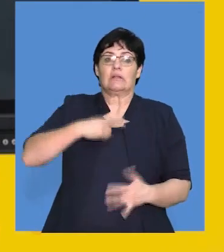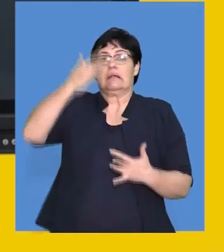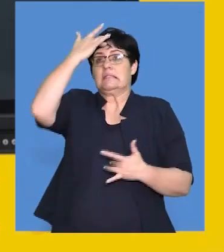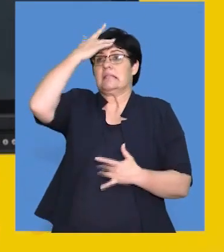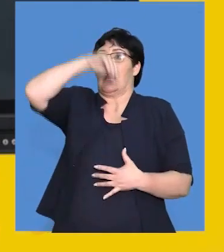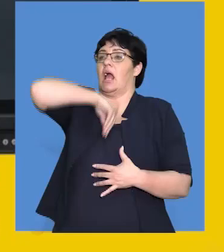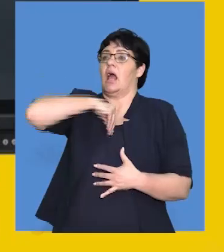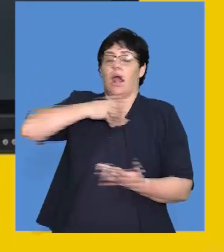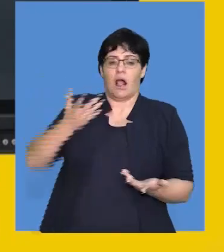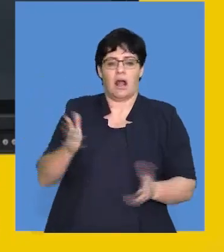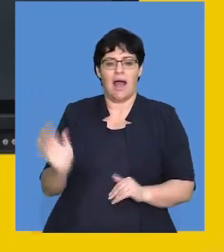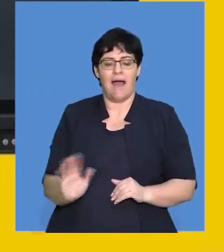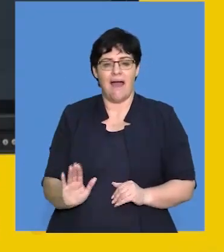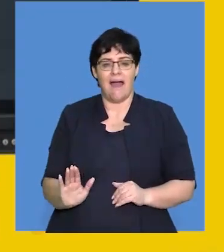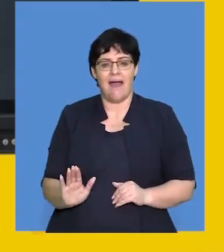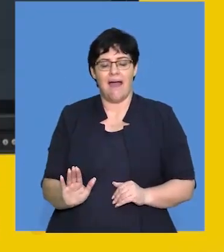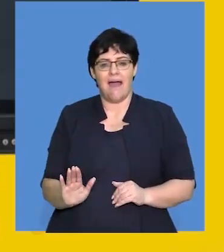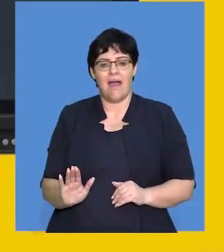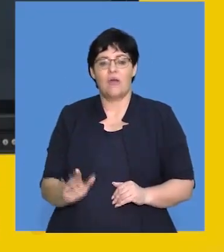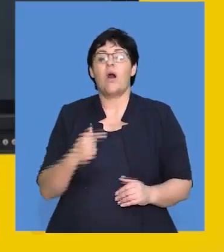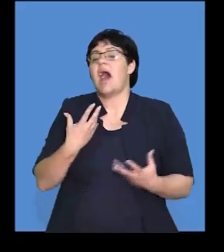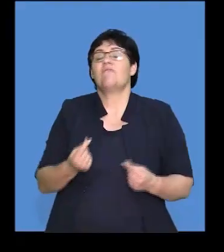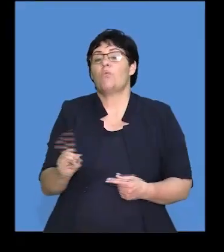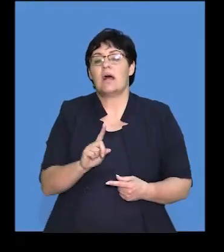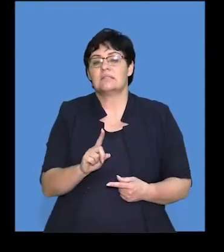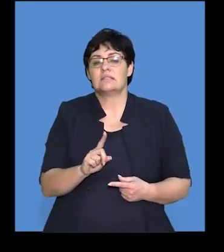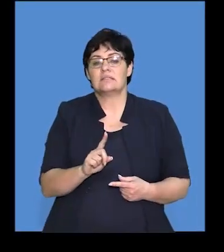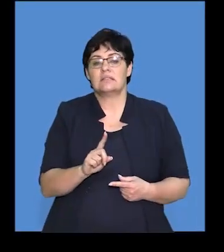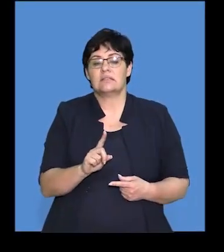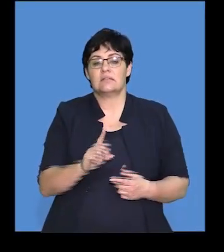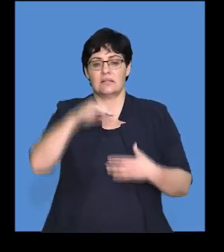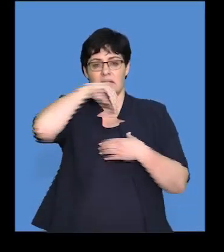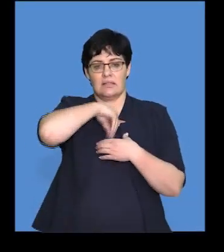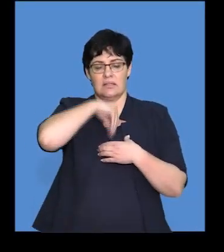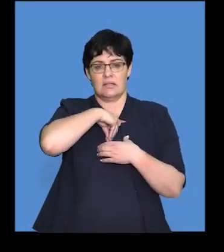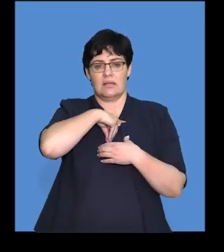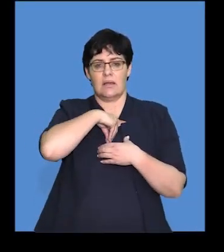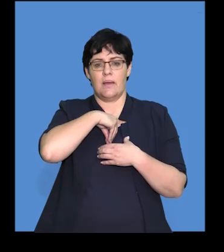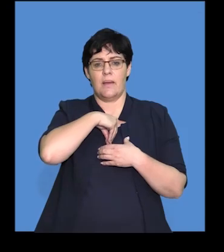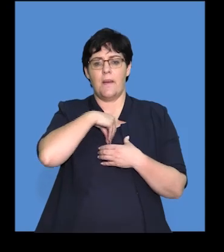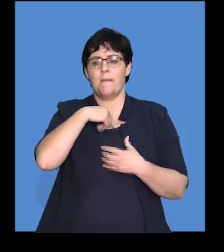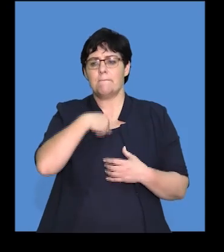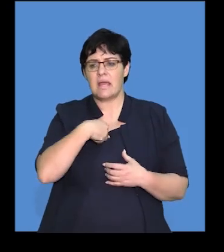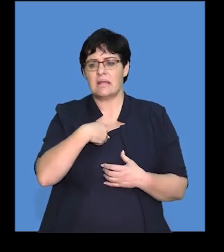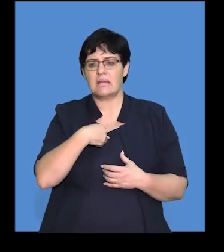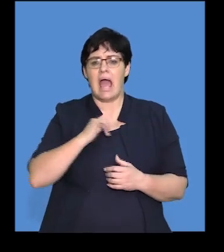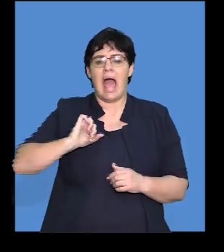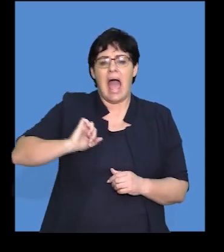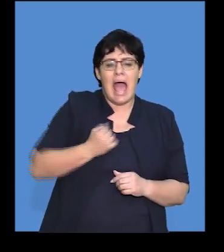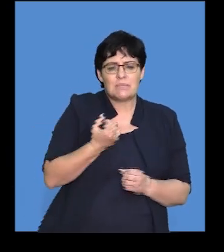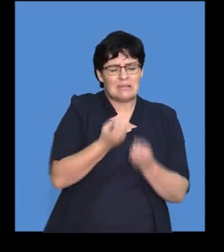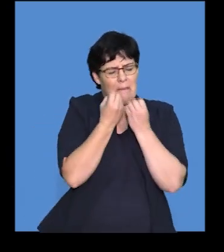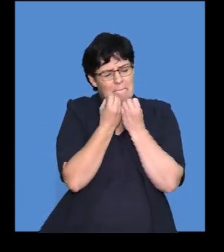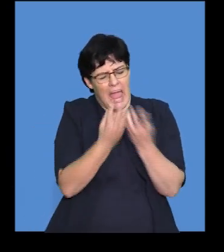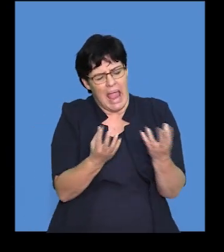are or can be sick. She has an illness of having many husbands. That is